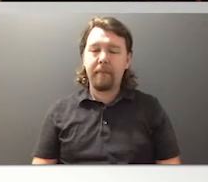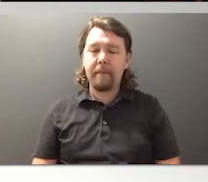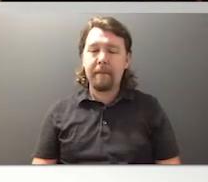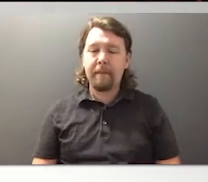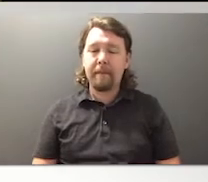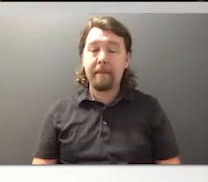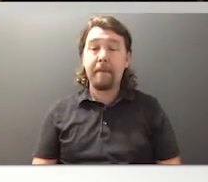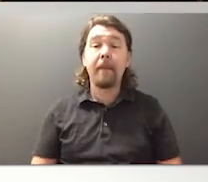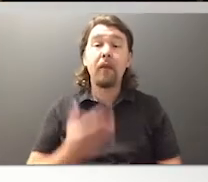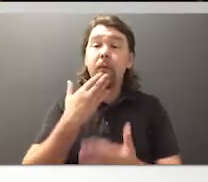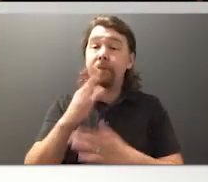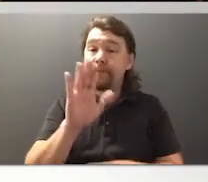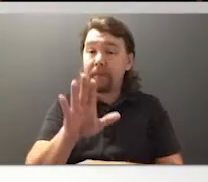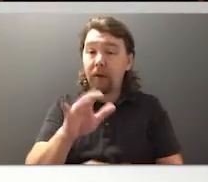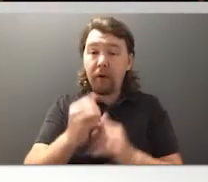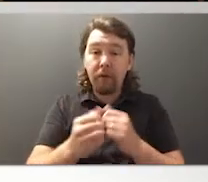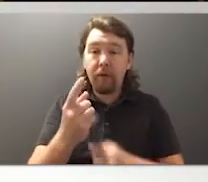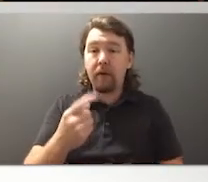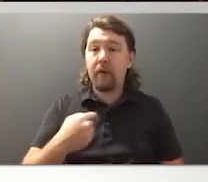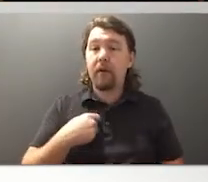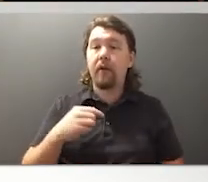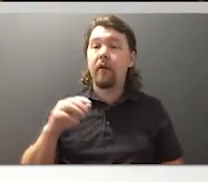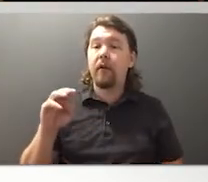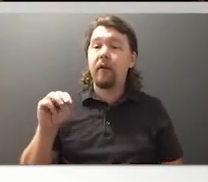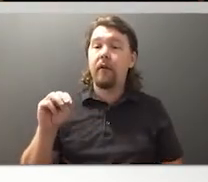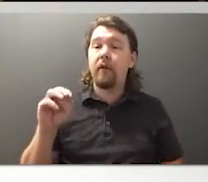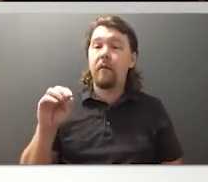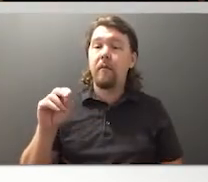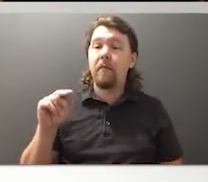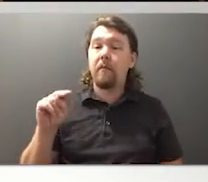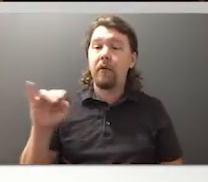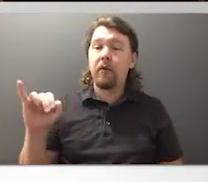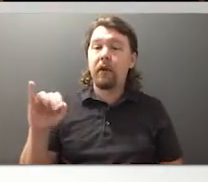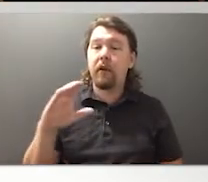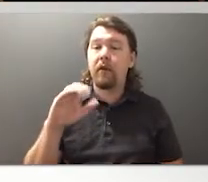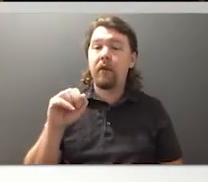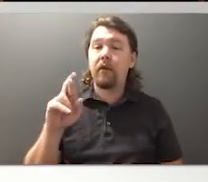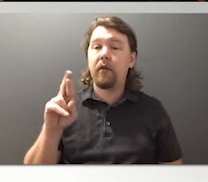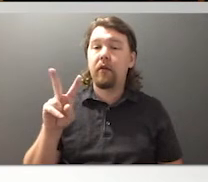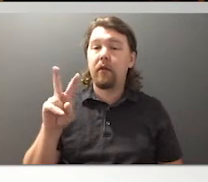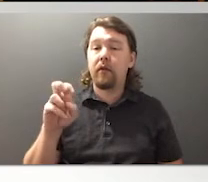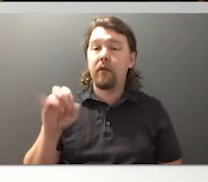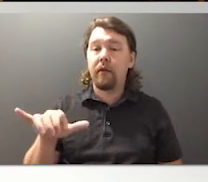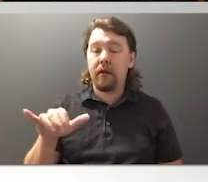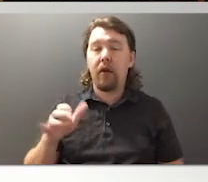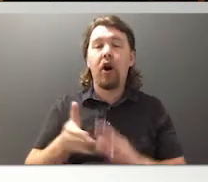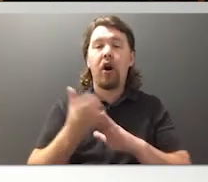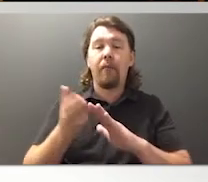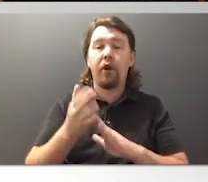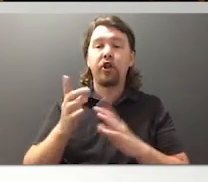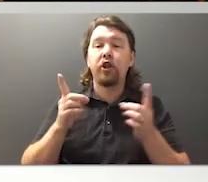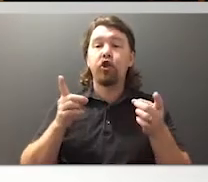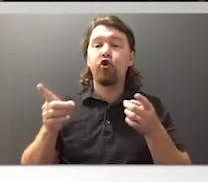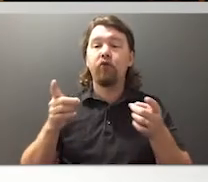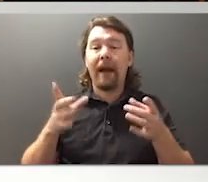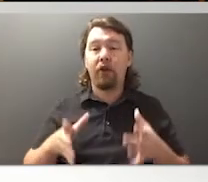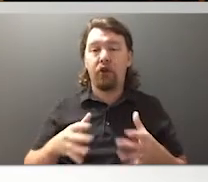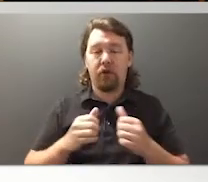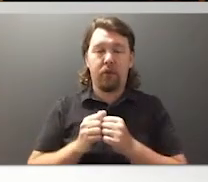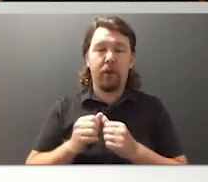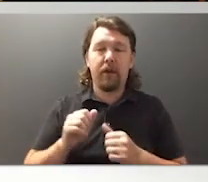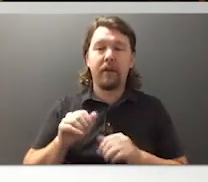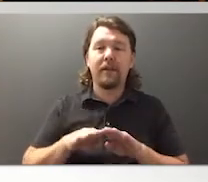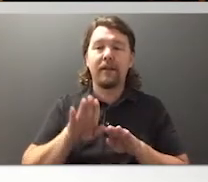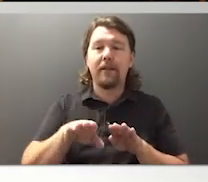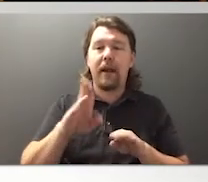Good afternoon, everyone. My name is Monique Harvey, and I am the operations director with Step Up. I've been with